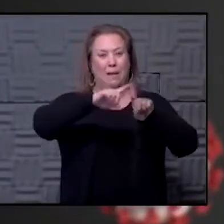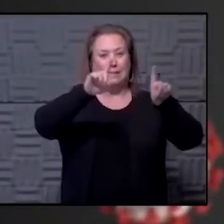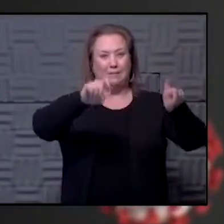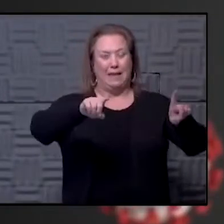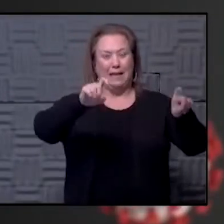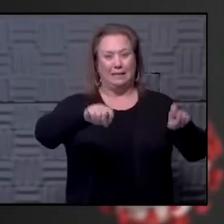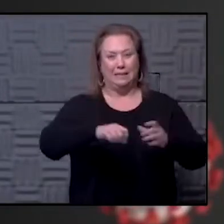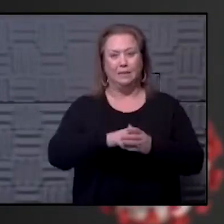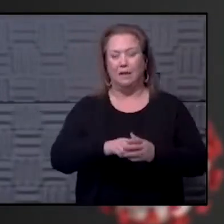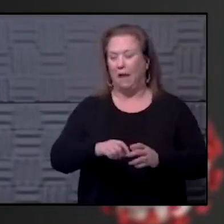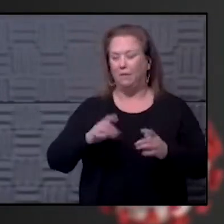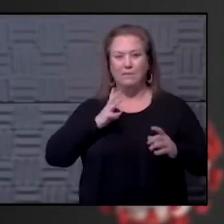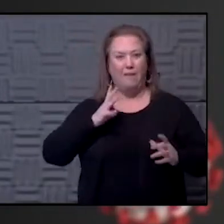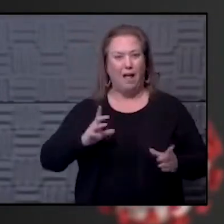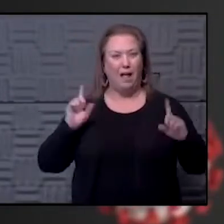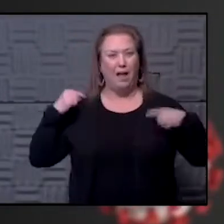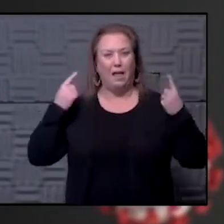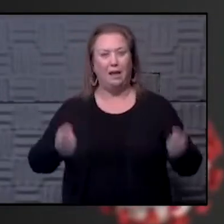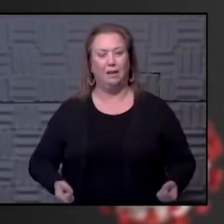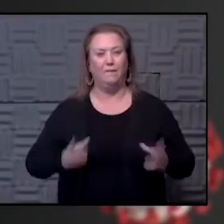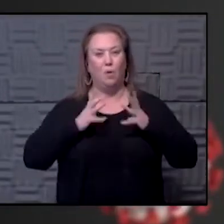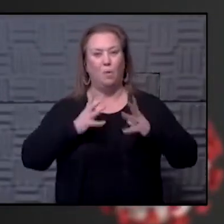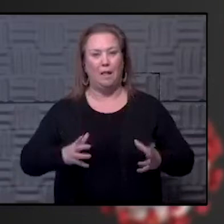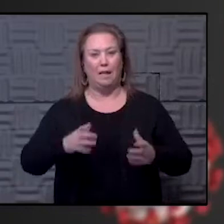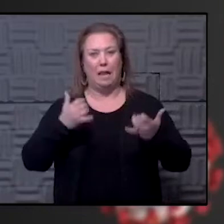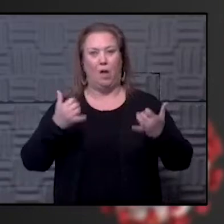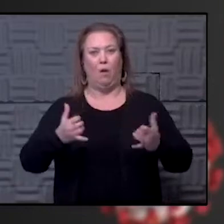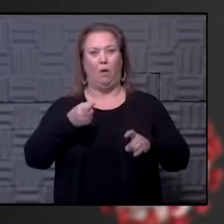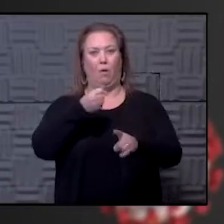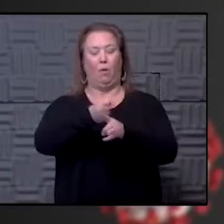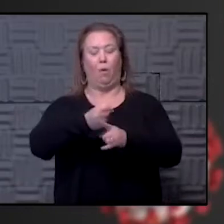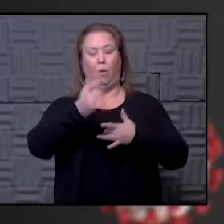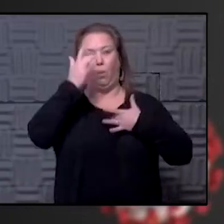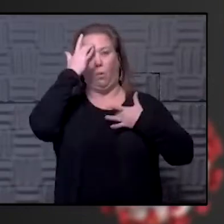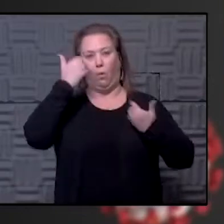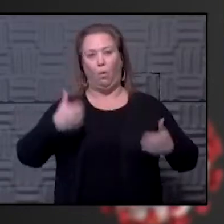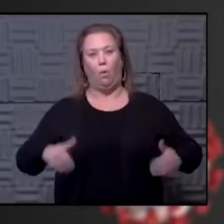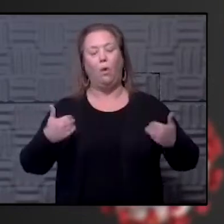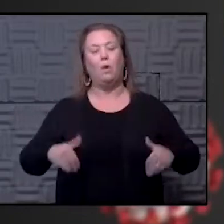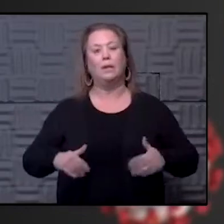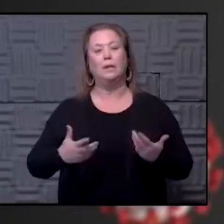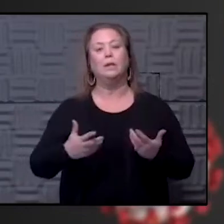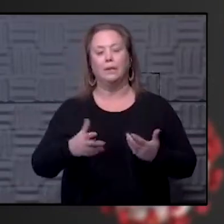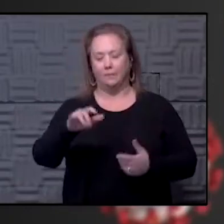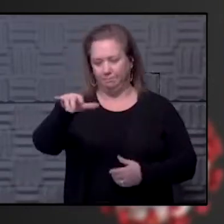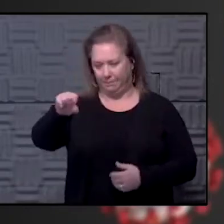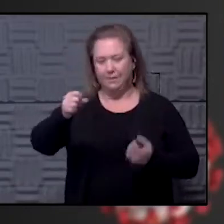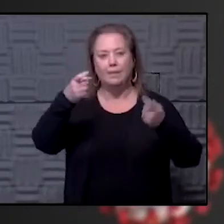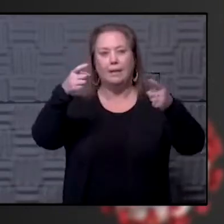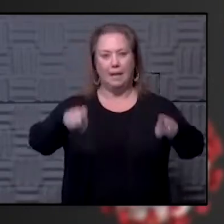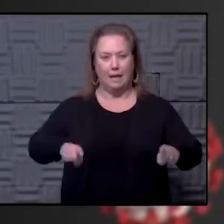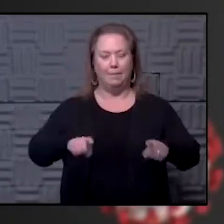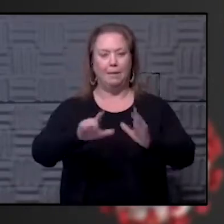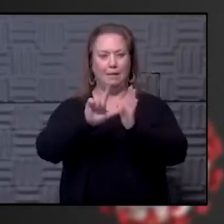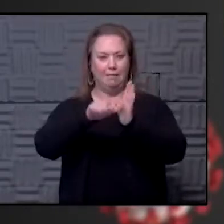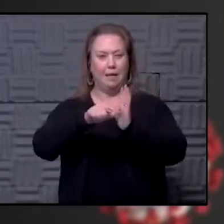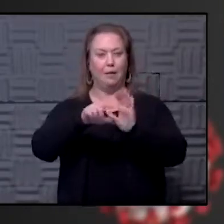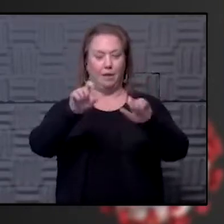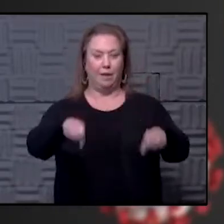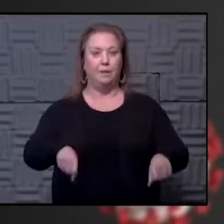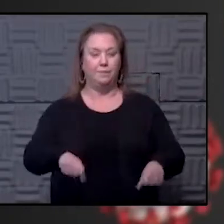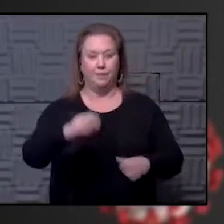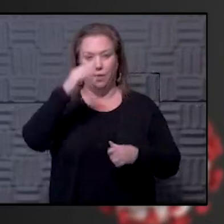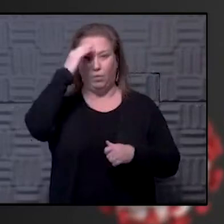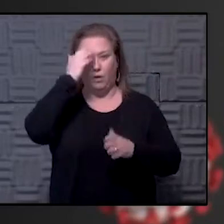can happen, right? Because you may be pretty asymptomatic, but then you can start getting some of the long-haul symptoms of the things that occur later in the course of COVID-19. Yeah, absolutely.